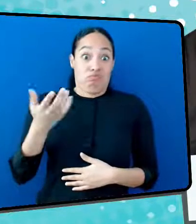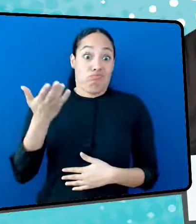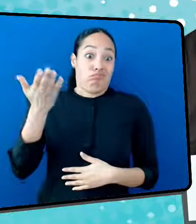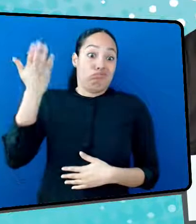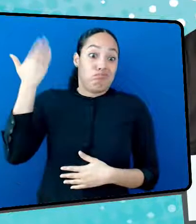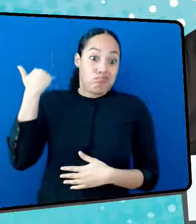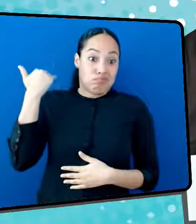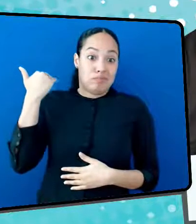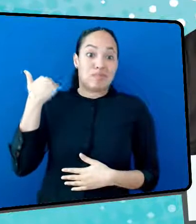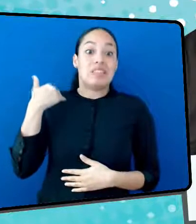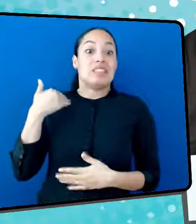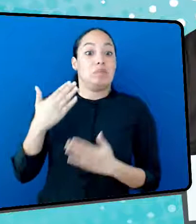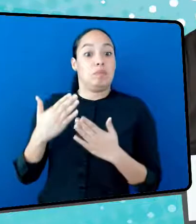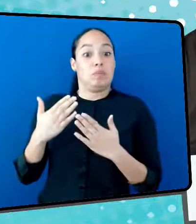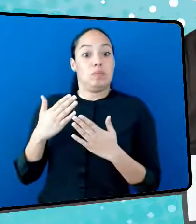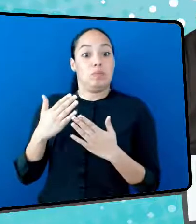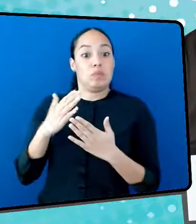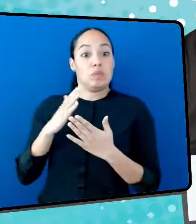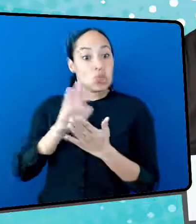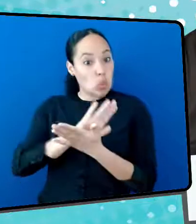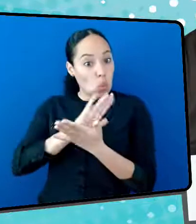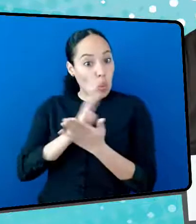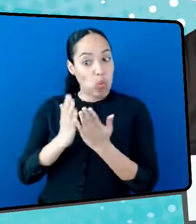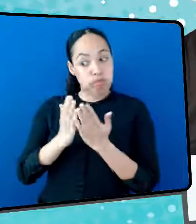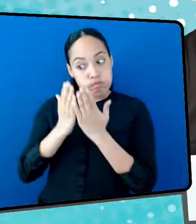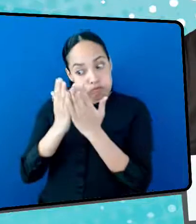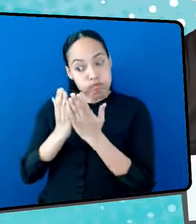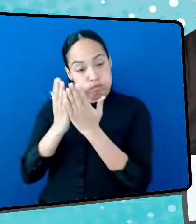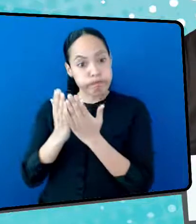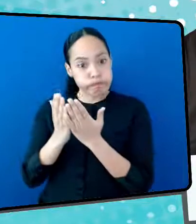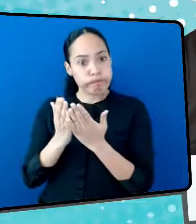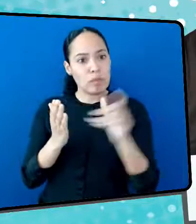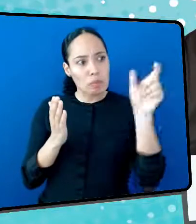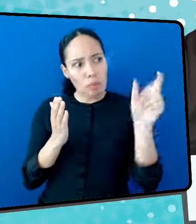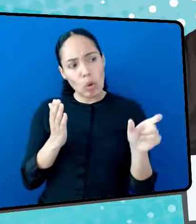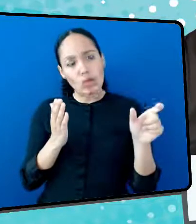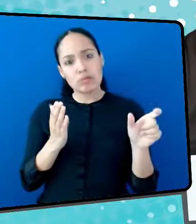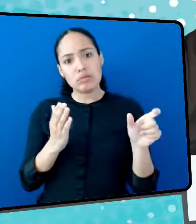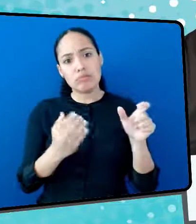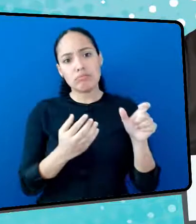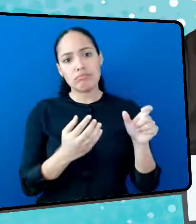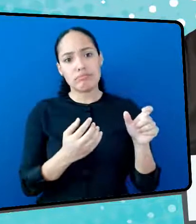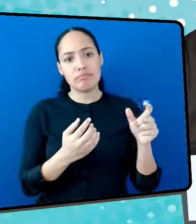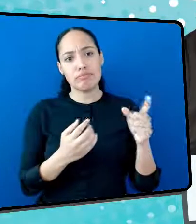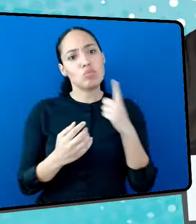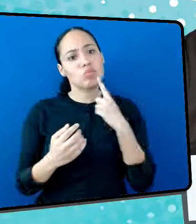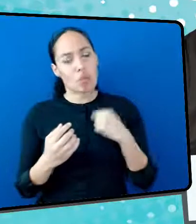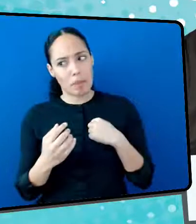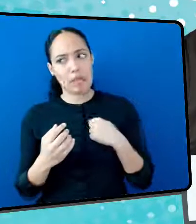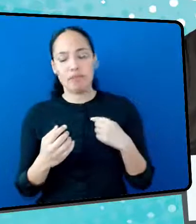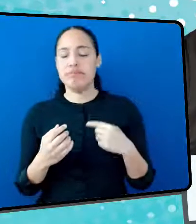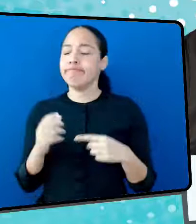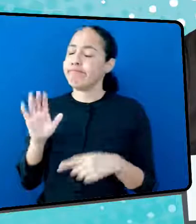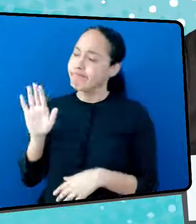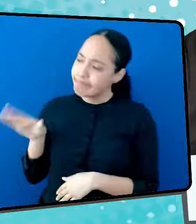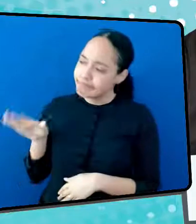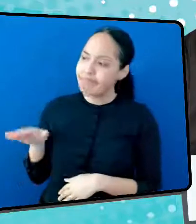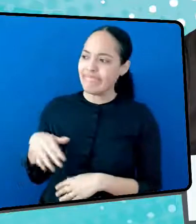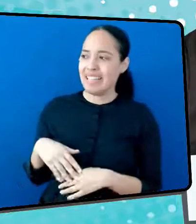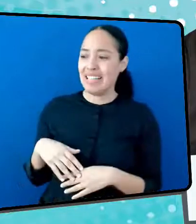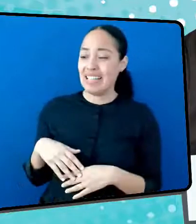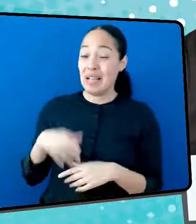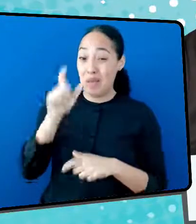advice somebody told me about careers was most people have 3 careers in their lifetime. And